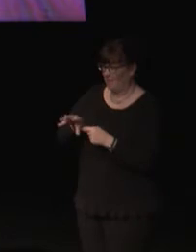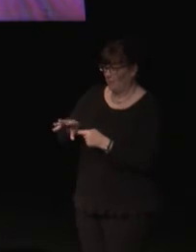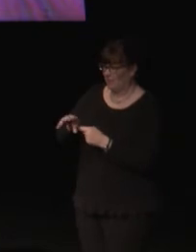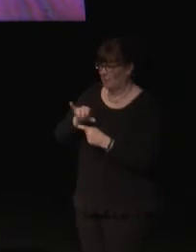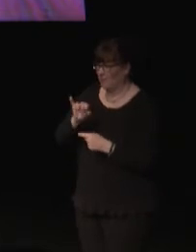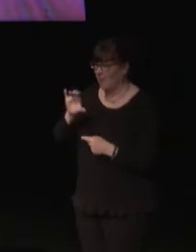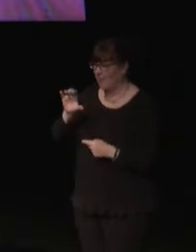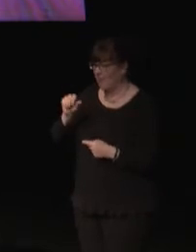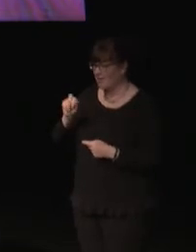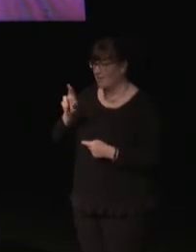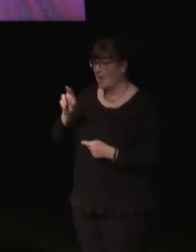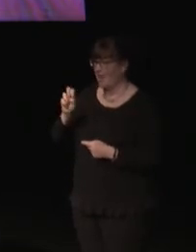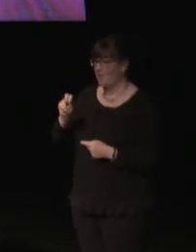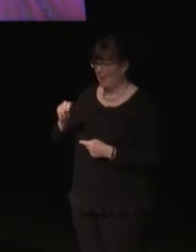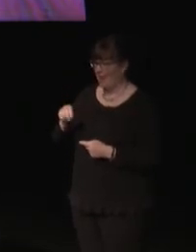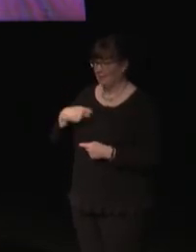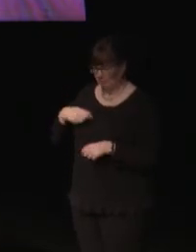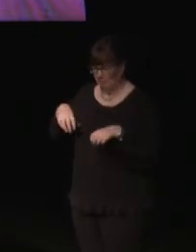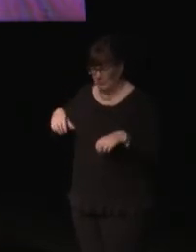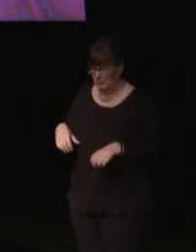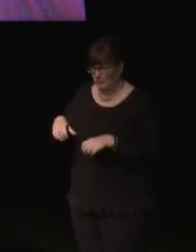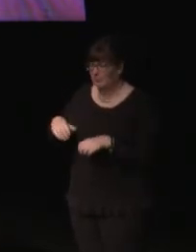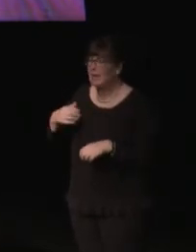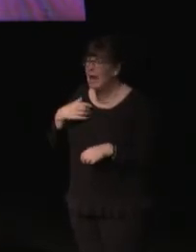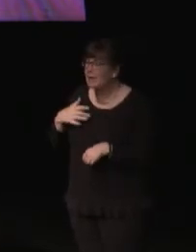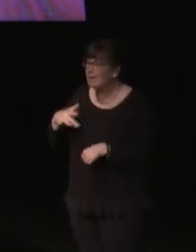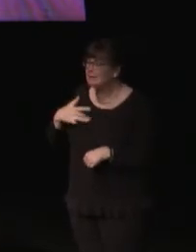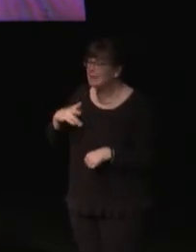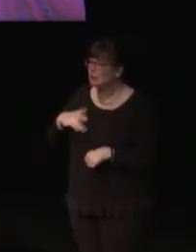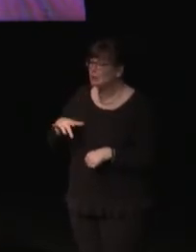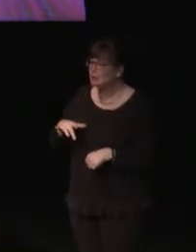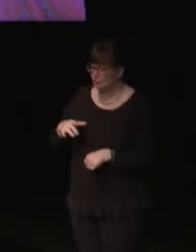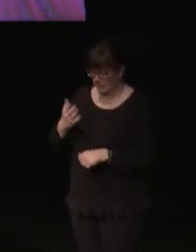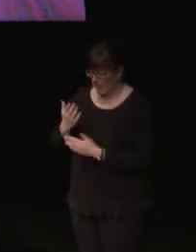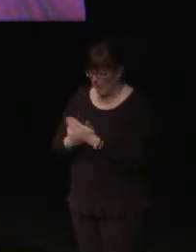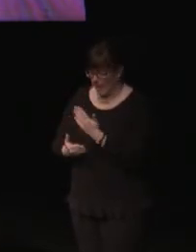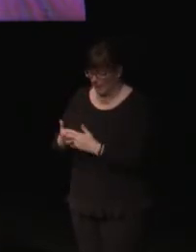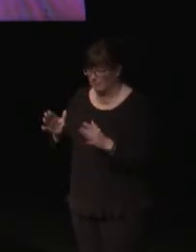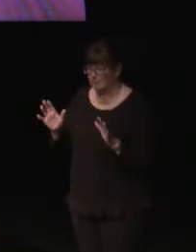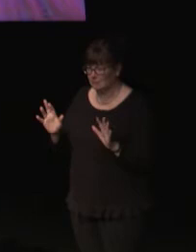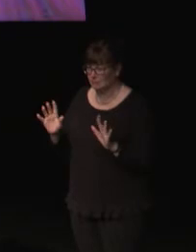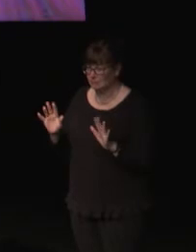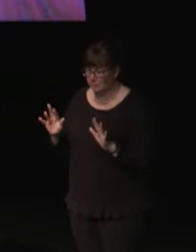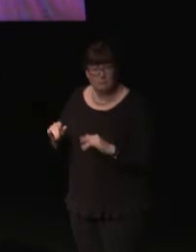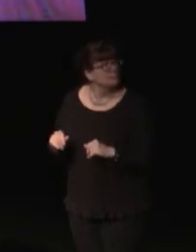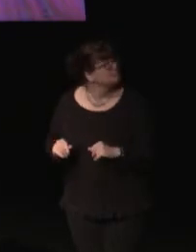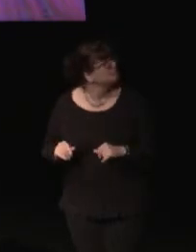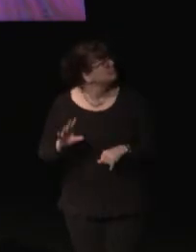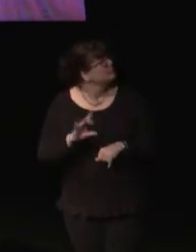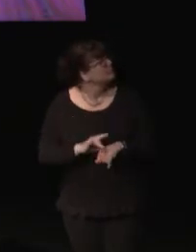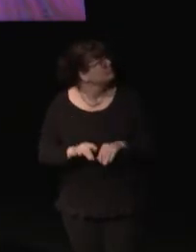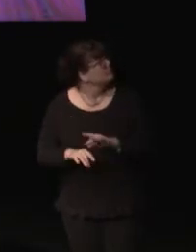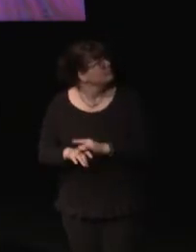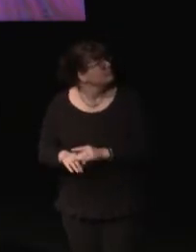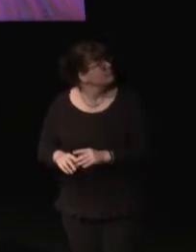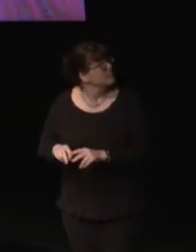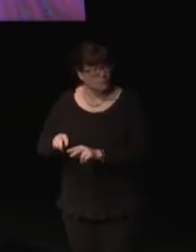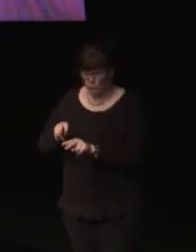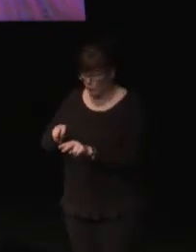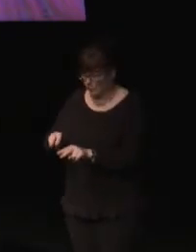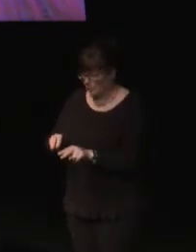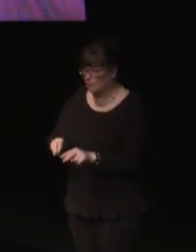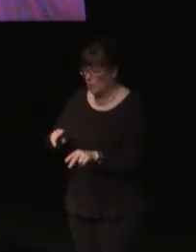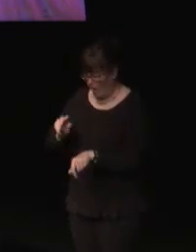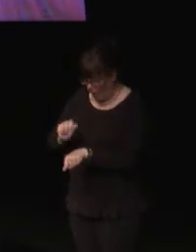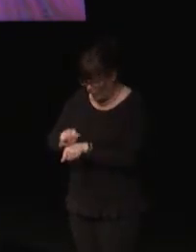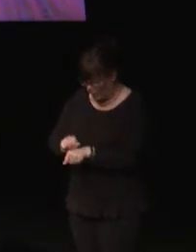being done. So I have sensors that are put on both hands so they can kind of detect on where you're going. So I'm working